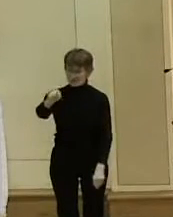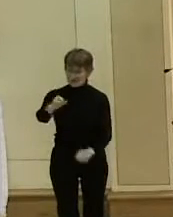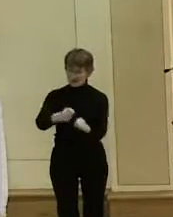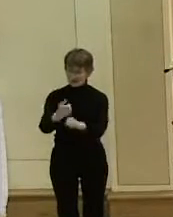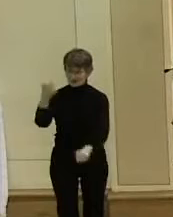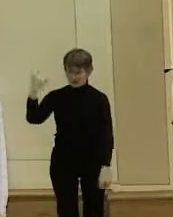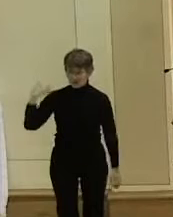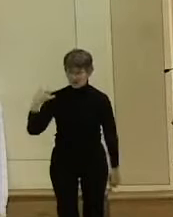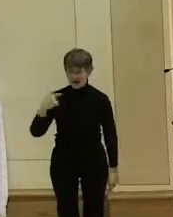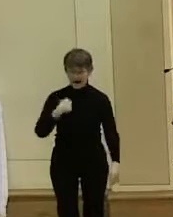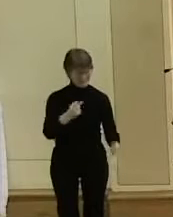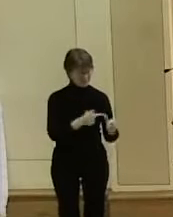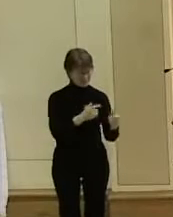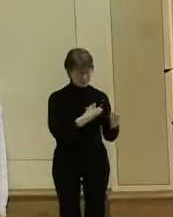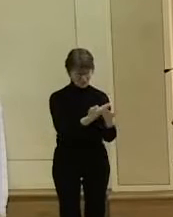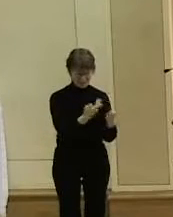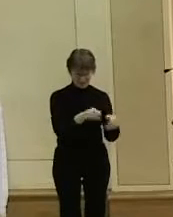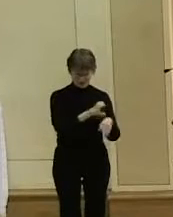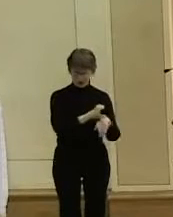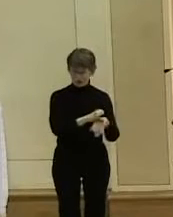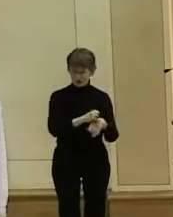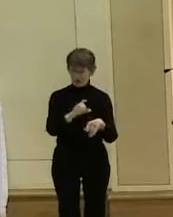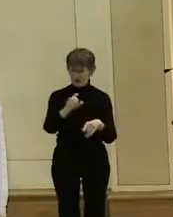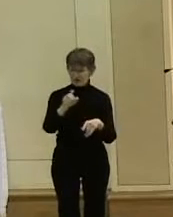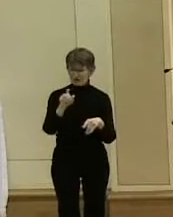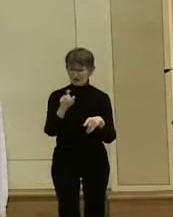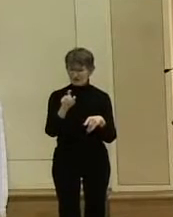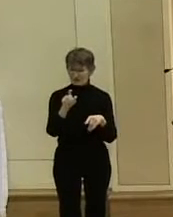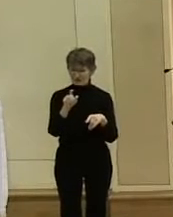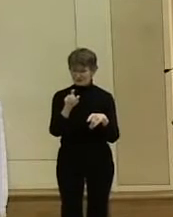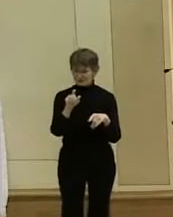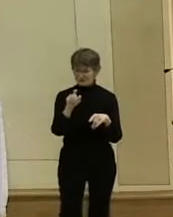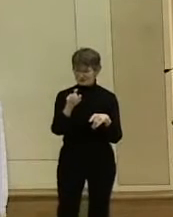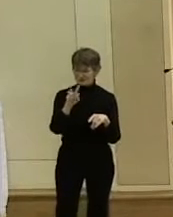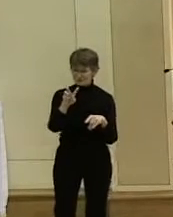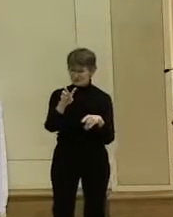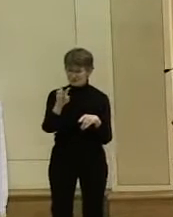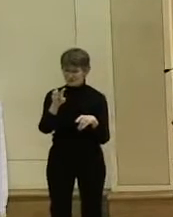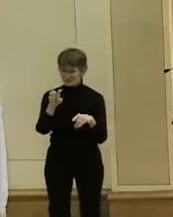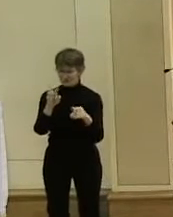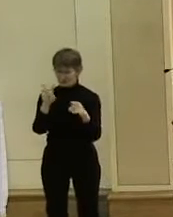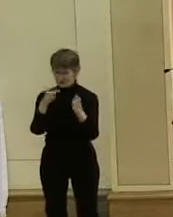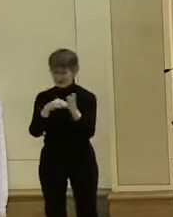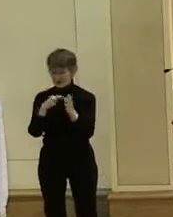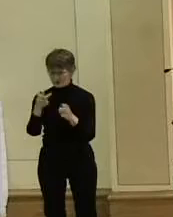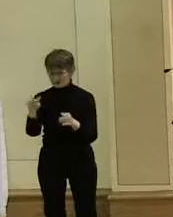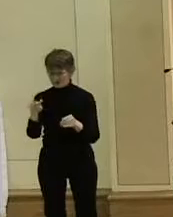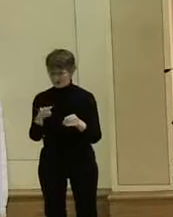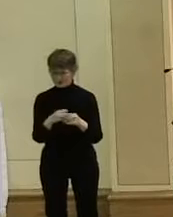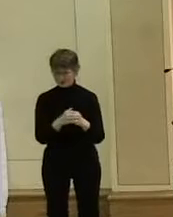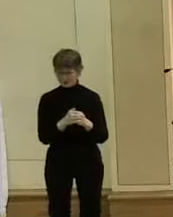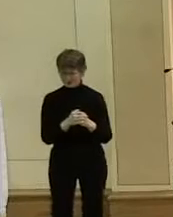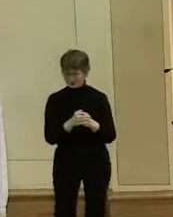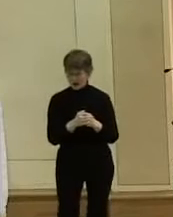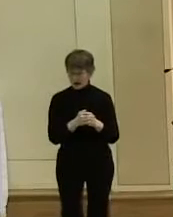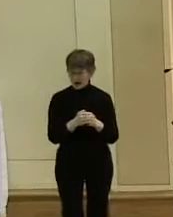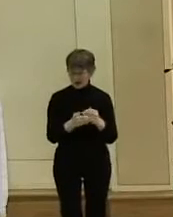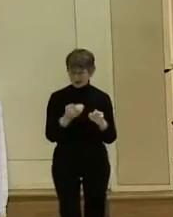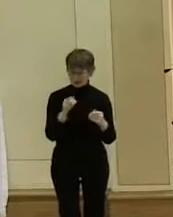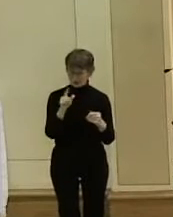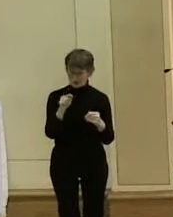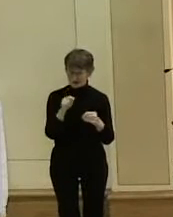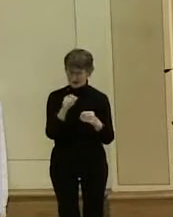ago in 2002, I came here. I was a month into my assignment here. Got a knock on the